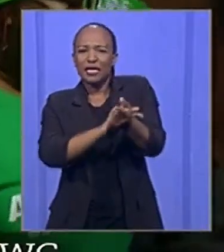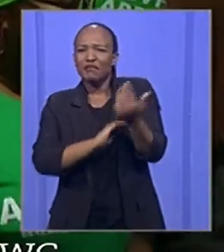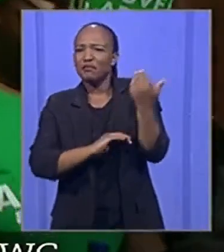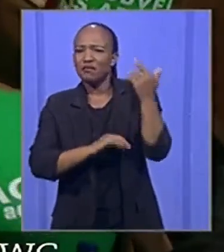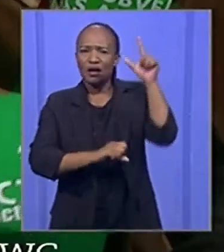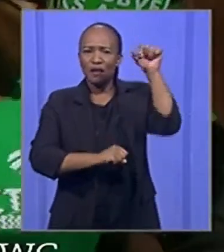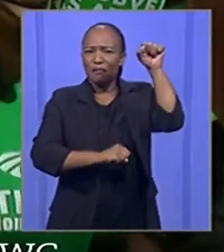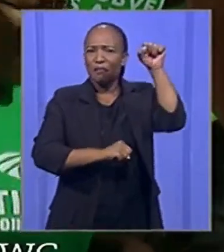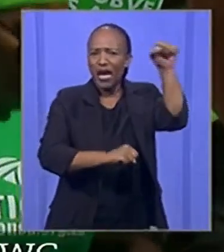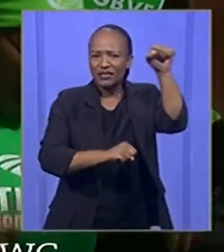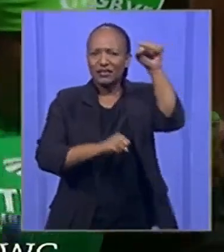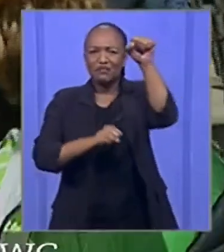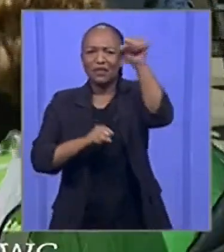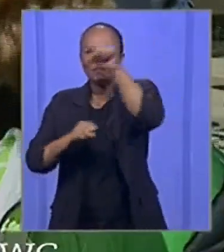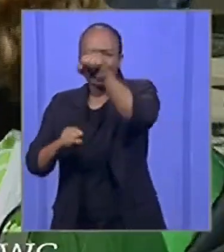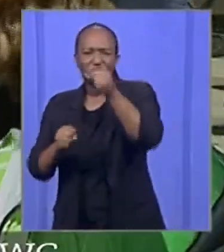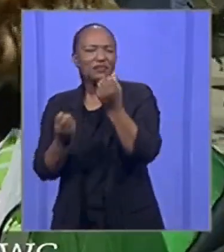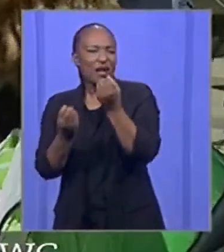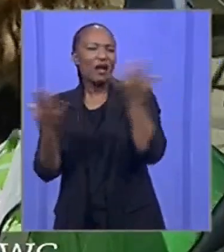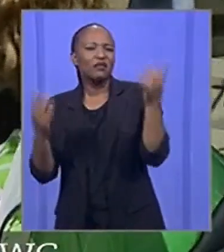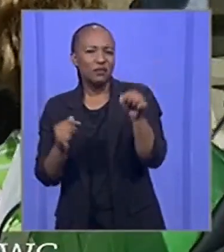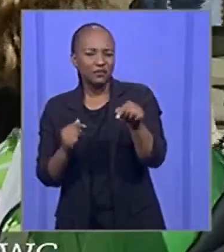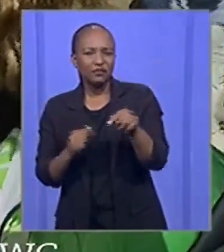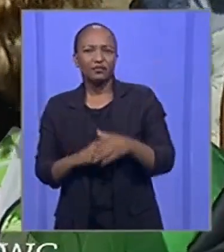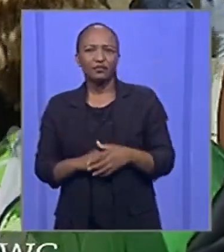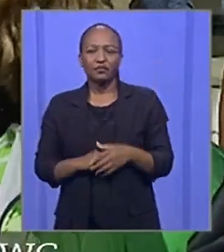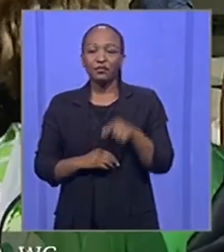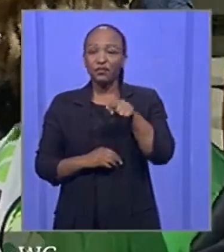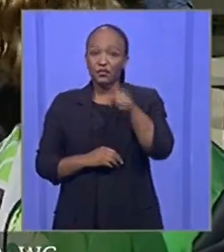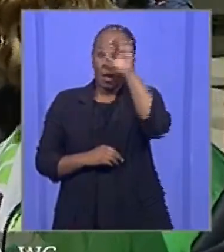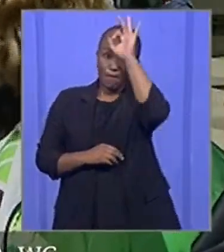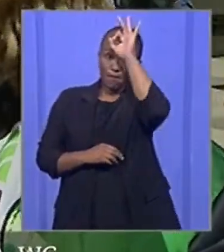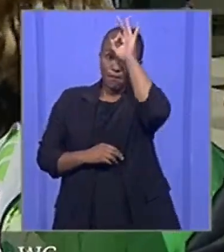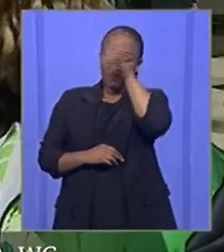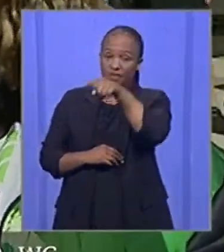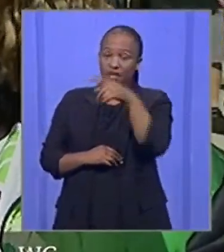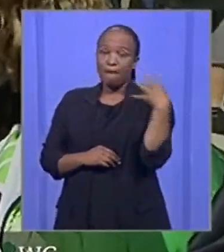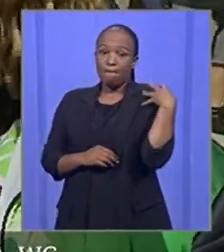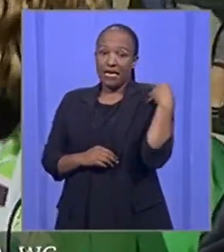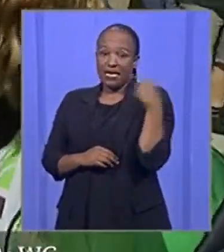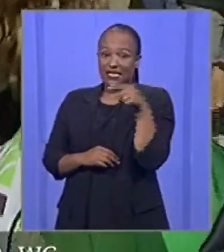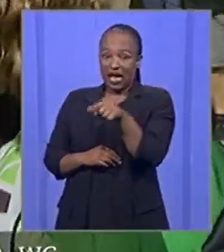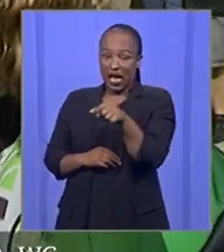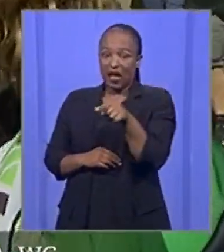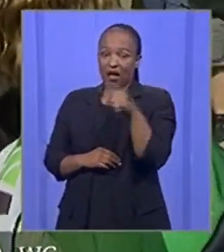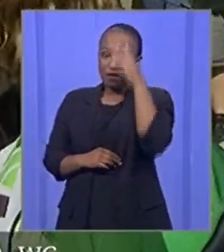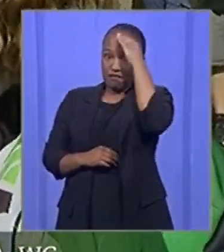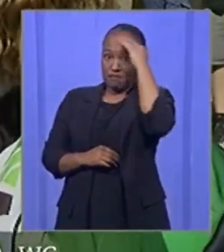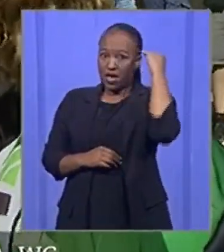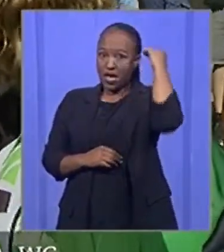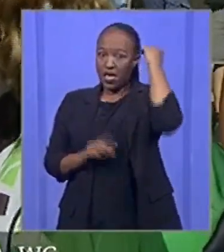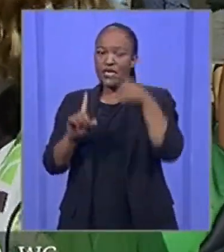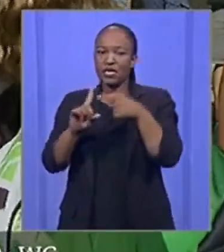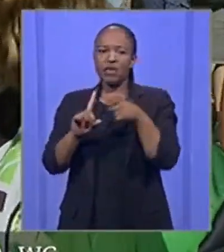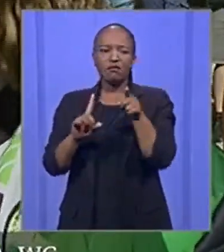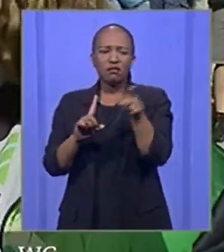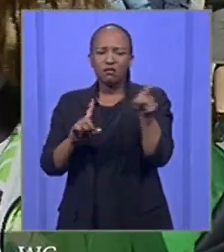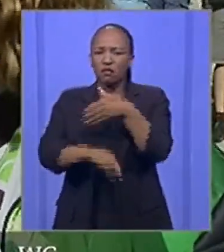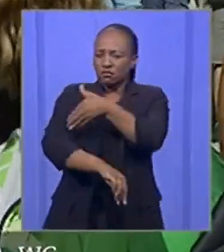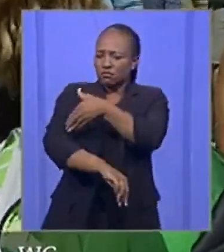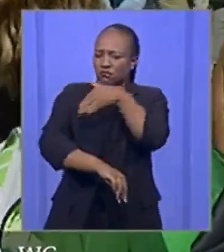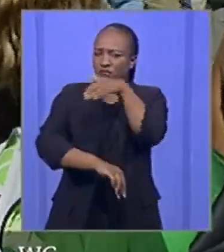been memoranda of understanding. This is directed to the Minister of Police, Minister Pegitele, to say that you need to capacitate the police so that they're able to